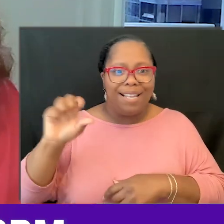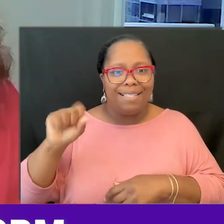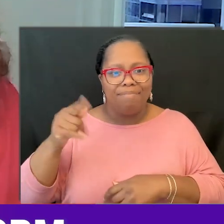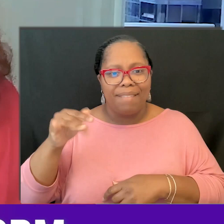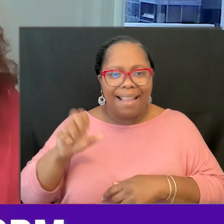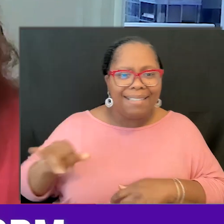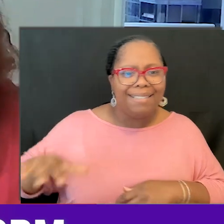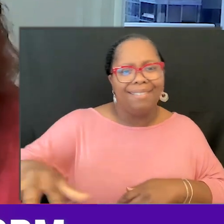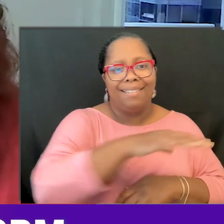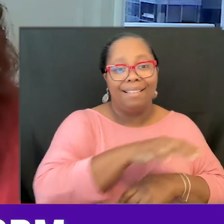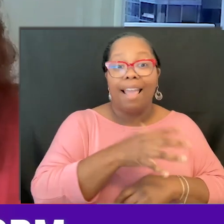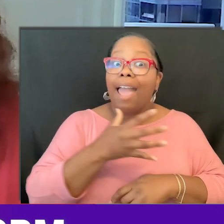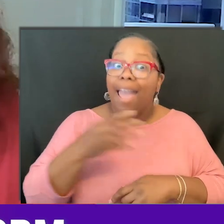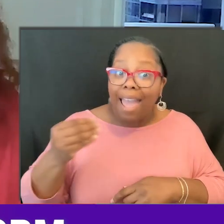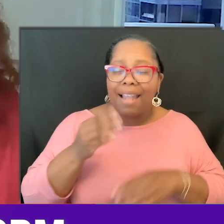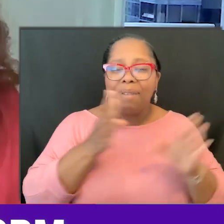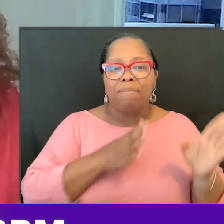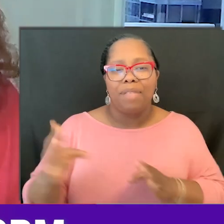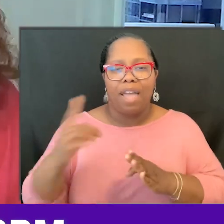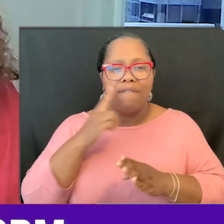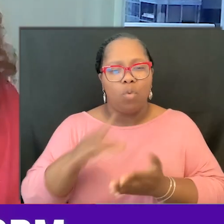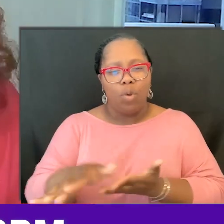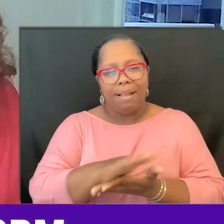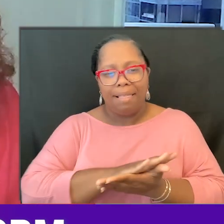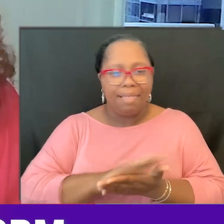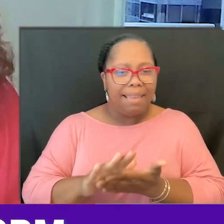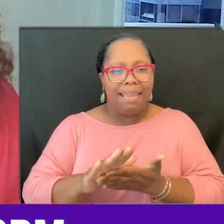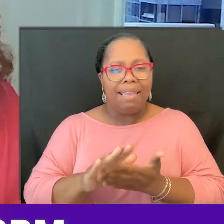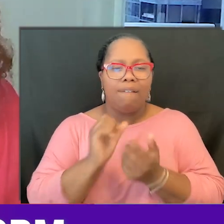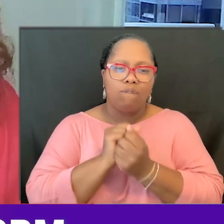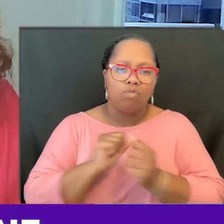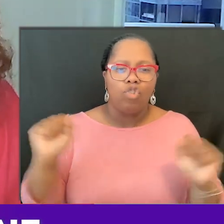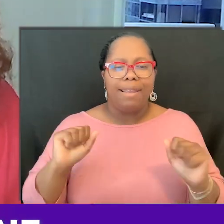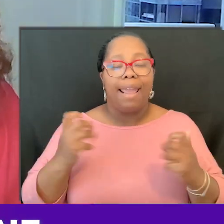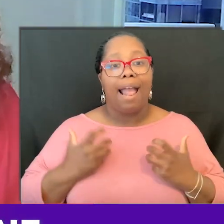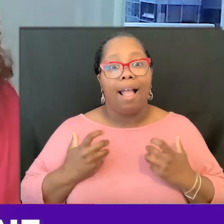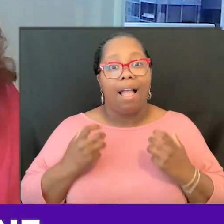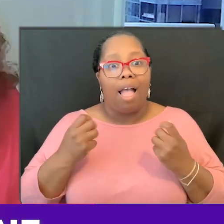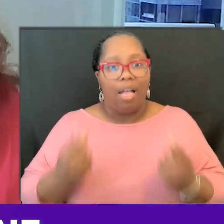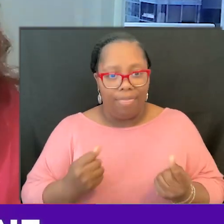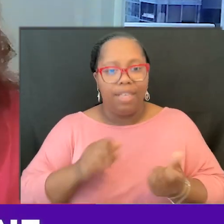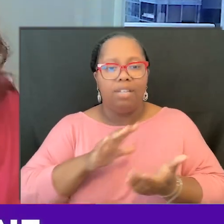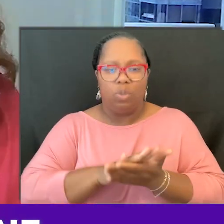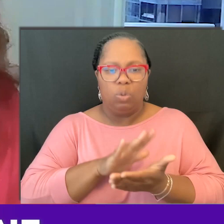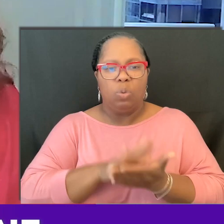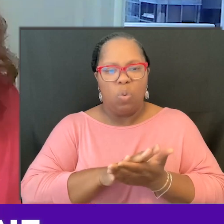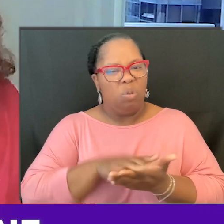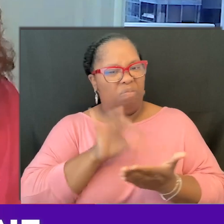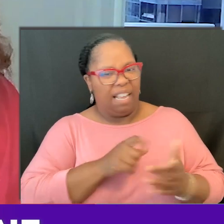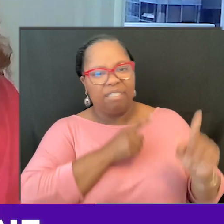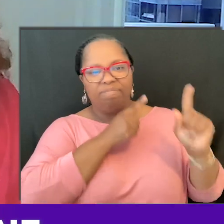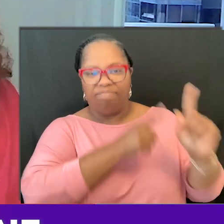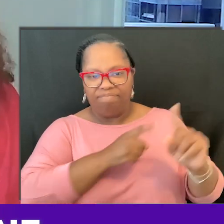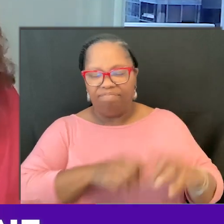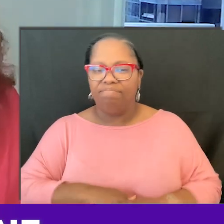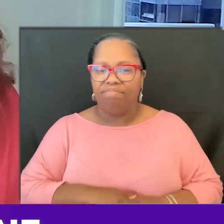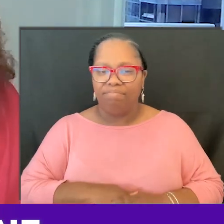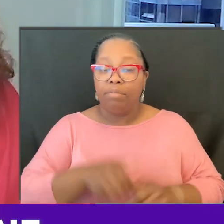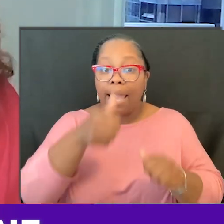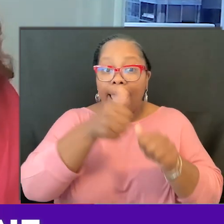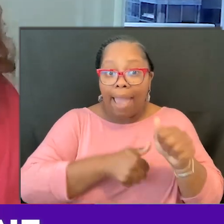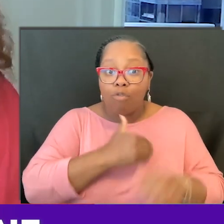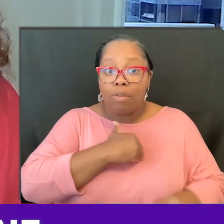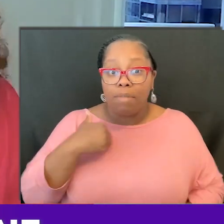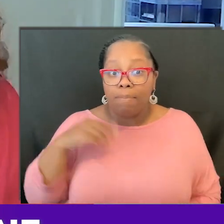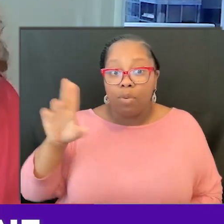a plan for clean, free, and healthy schools. Every UTLA member has